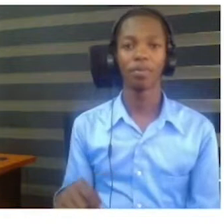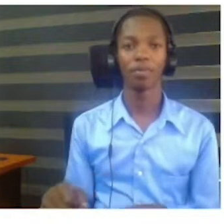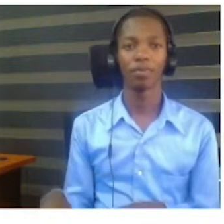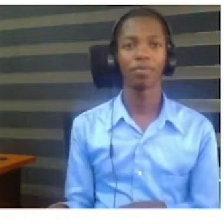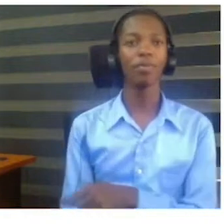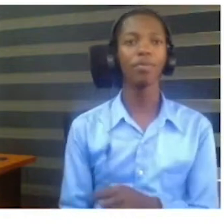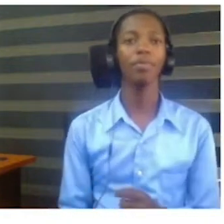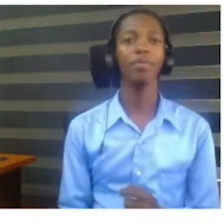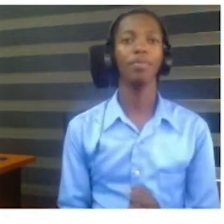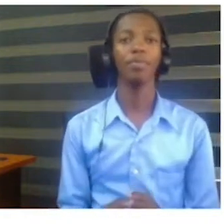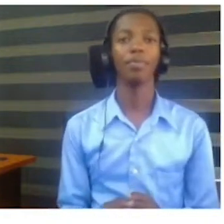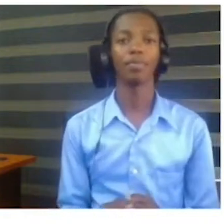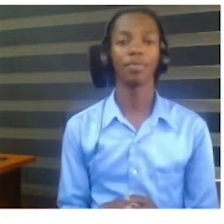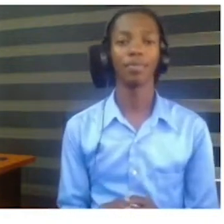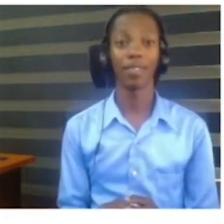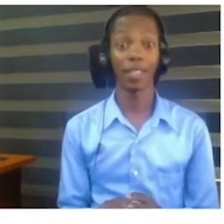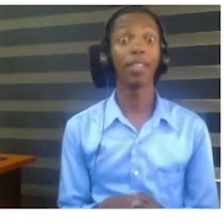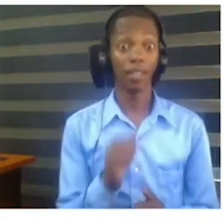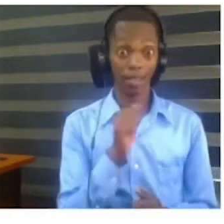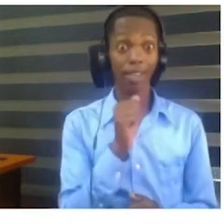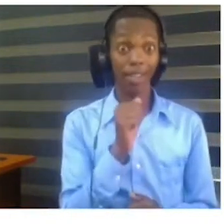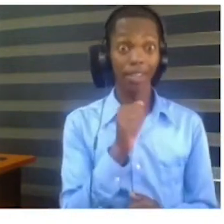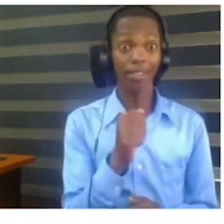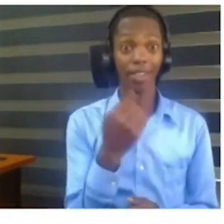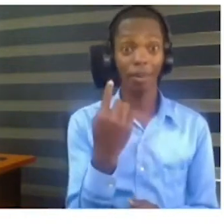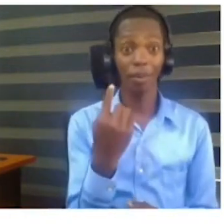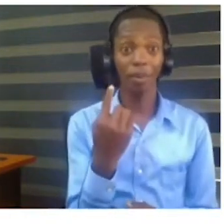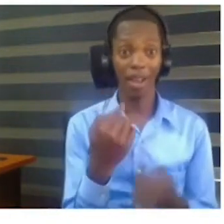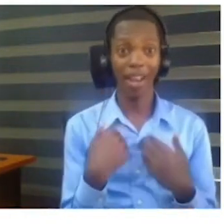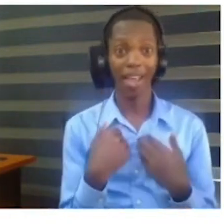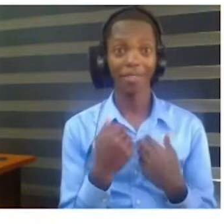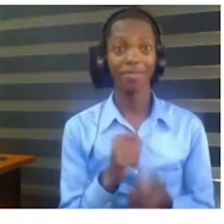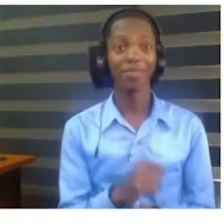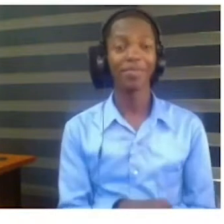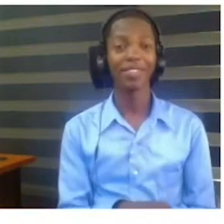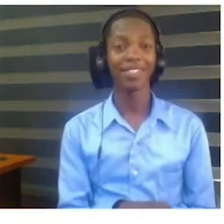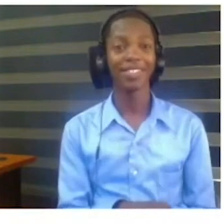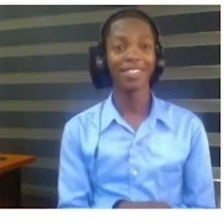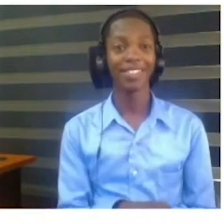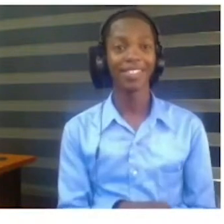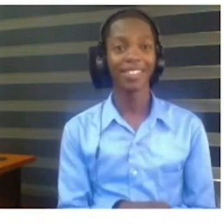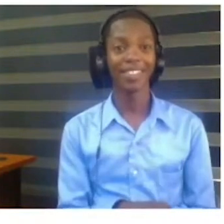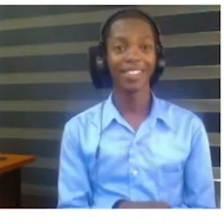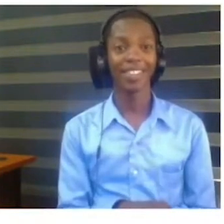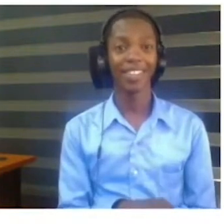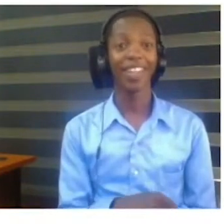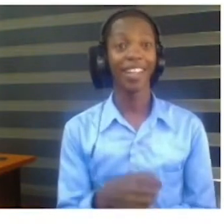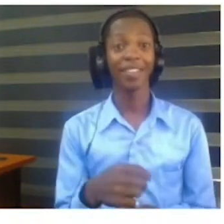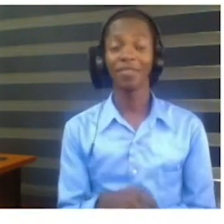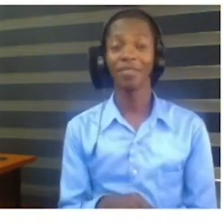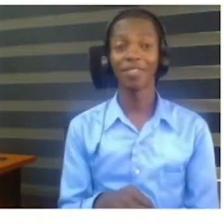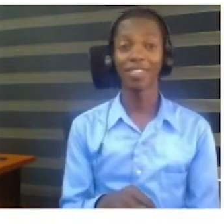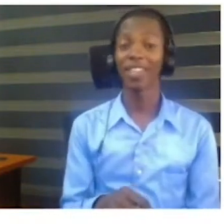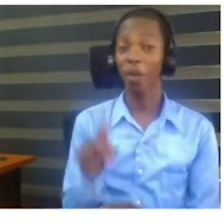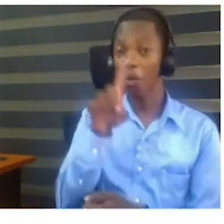Actually, one just came in pretty quickly. So, hold on, Haben. One just popped up, and the question is, what is your favorite